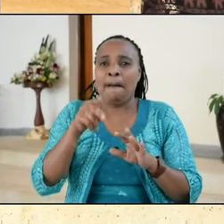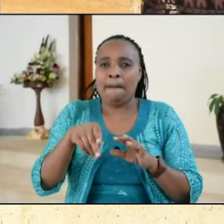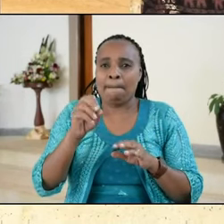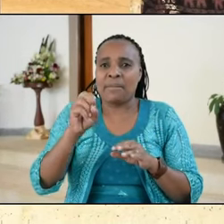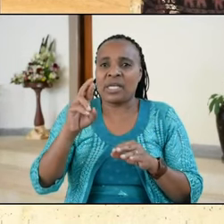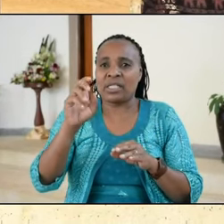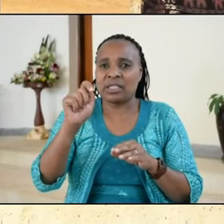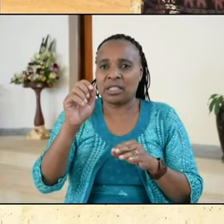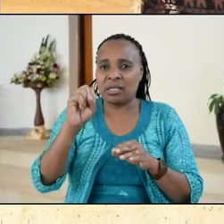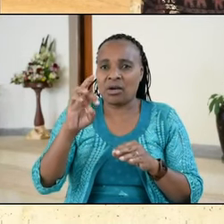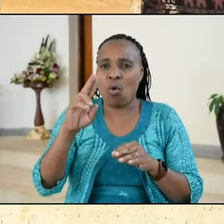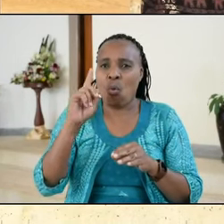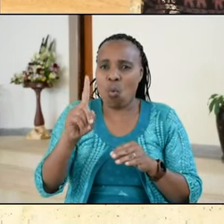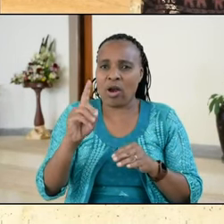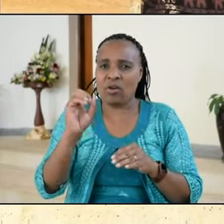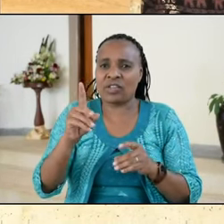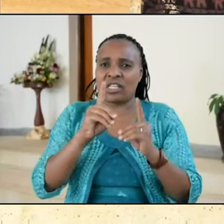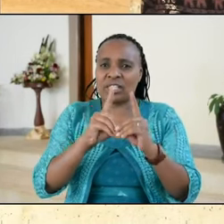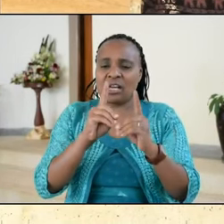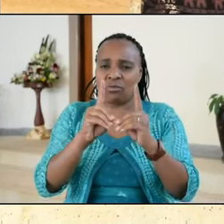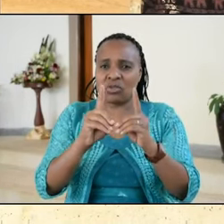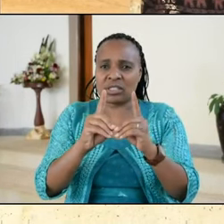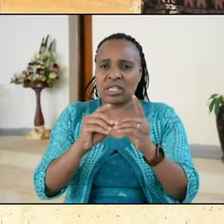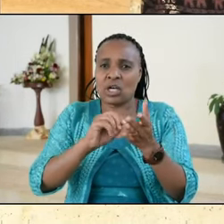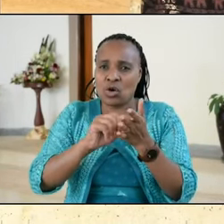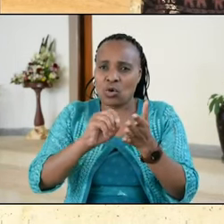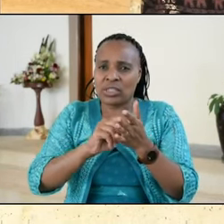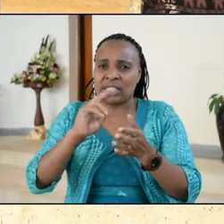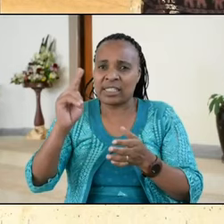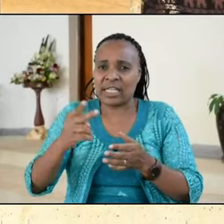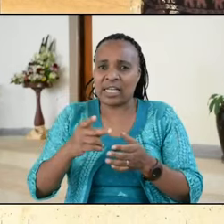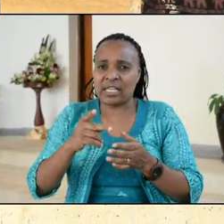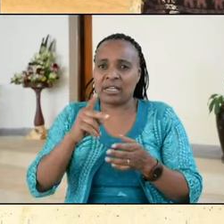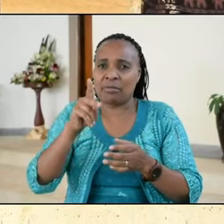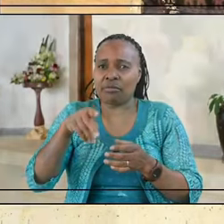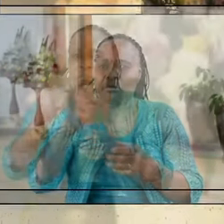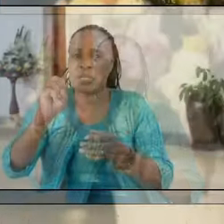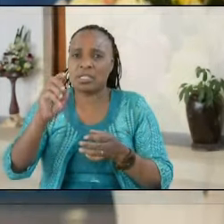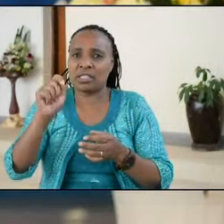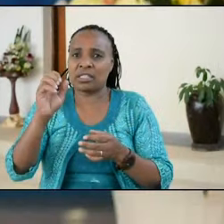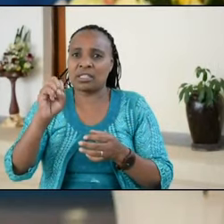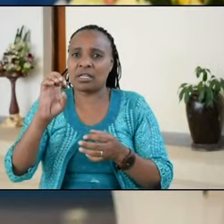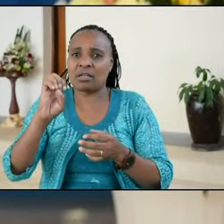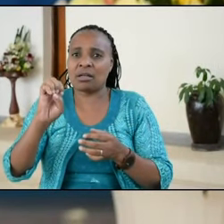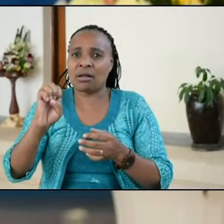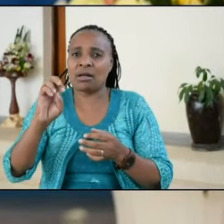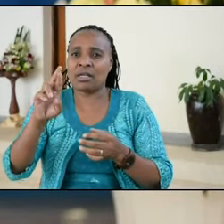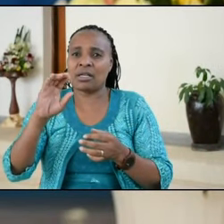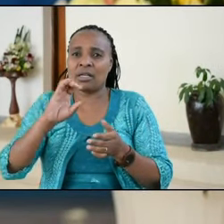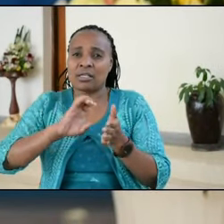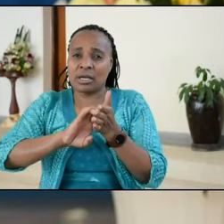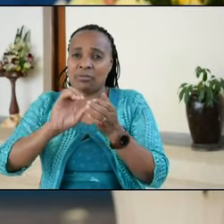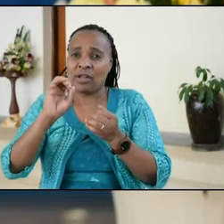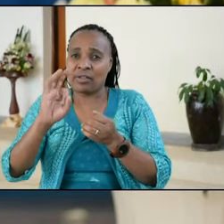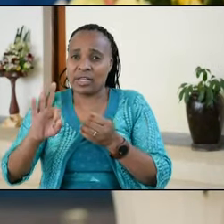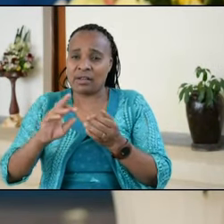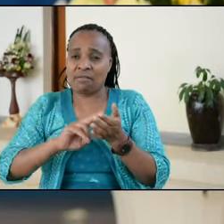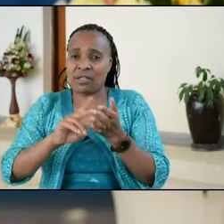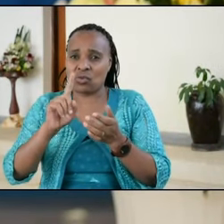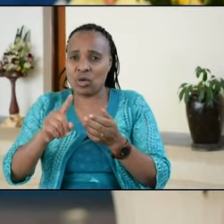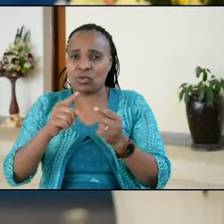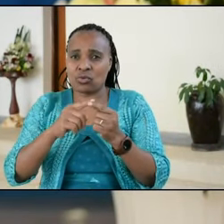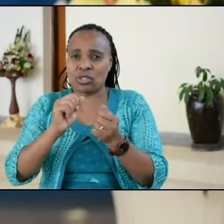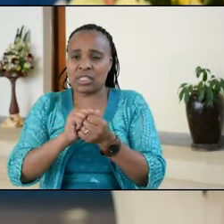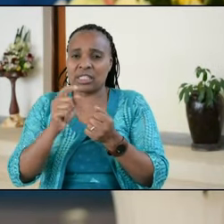Peter, one of the apostles, writing in 2 Peter chapter 3, verse 15 and 16, records